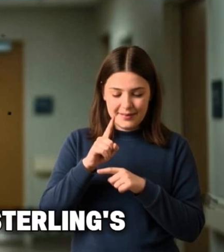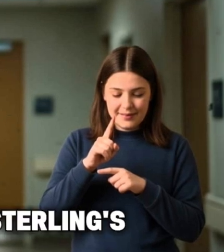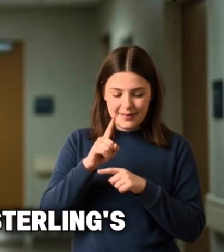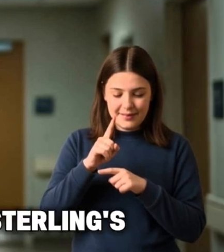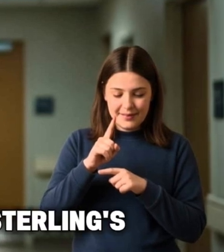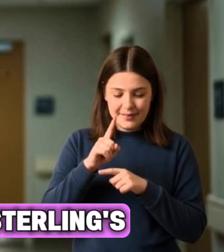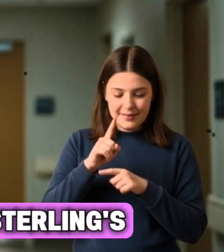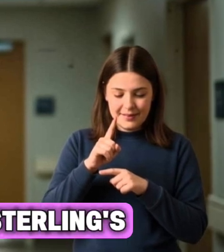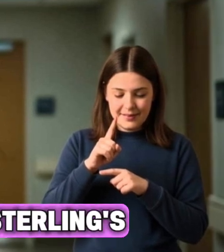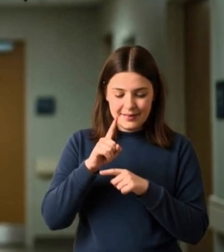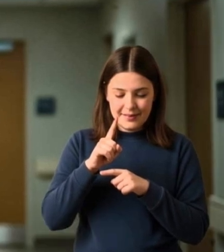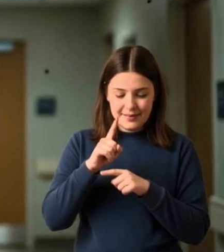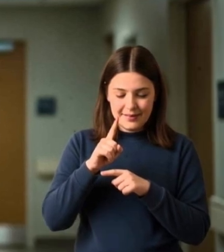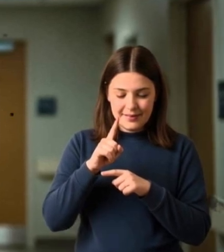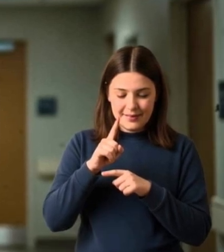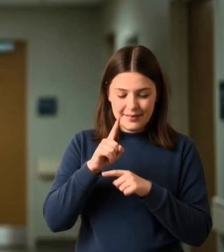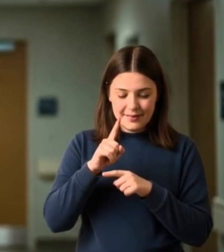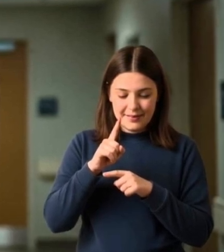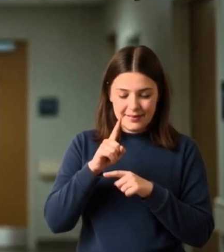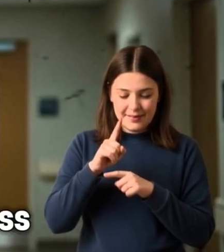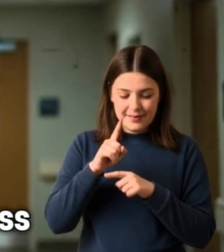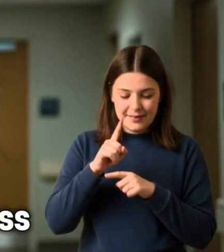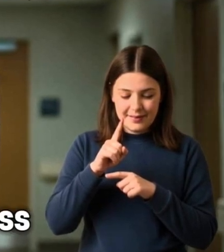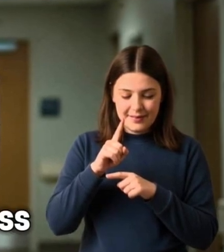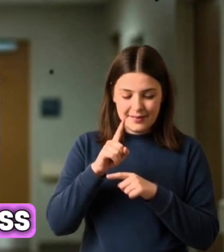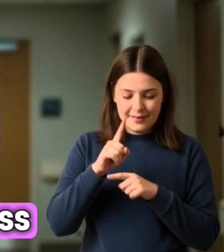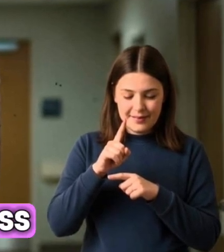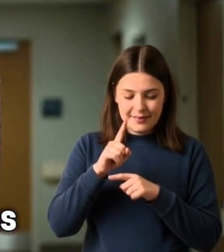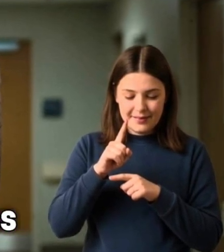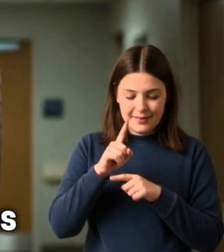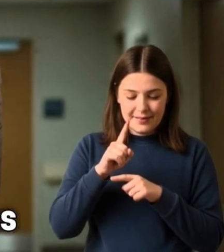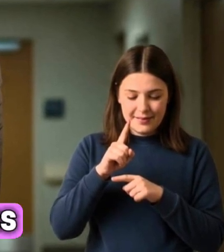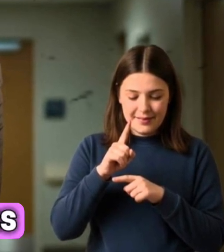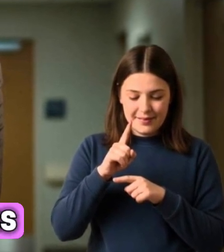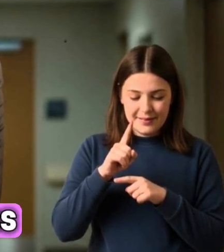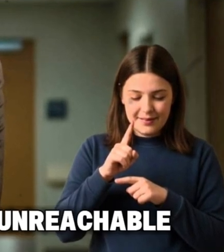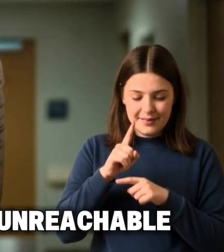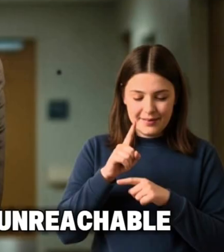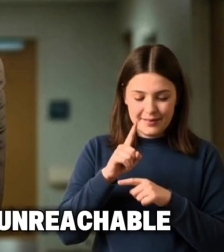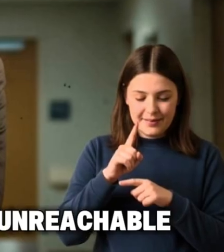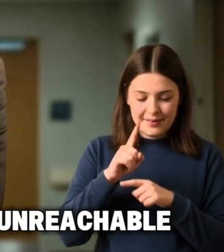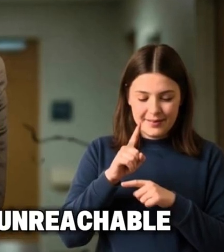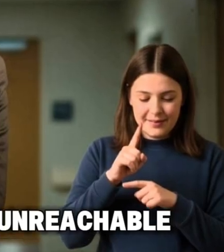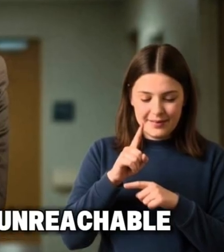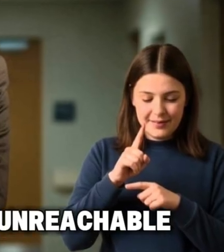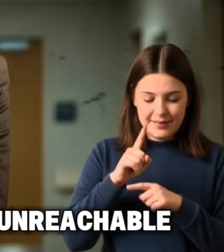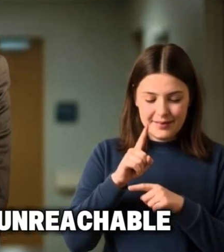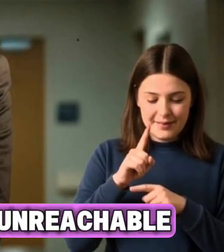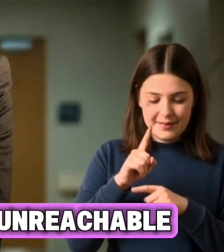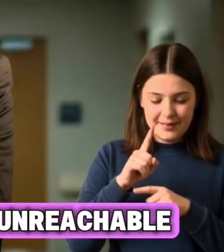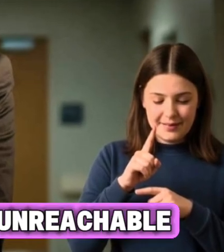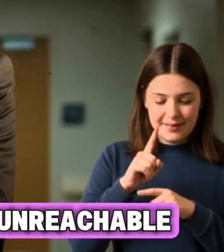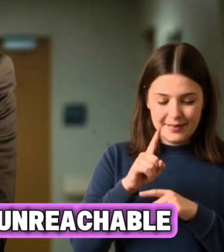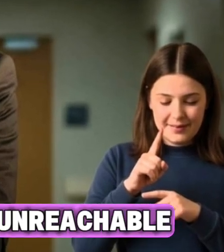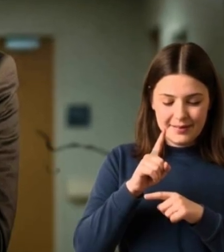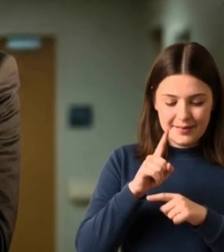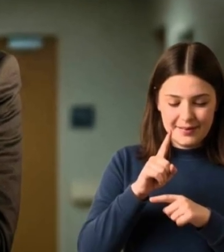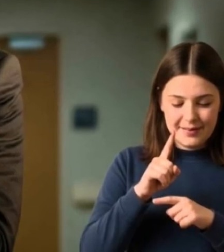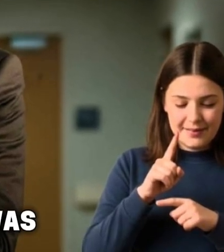Enterprises, and Mrs. Sterling's only son. A man known across cities as ruthless, disciplined, and emotionally